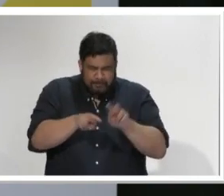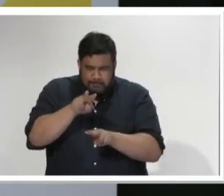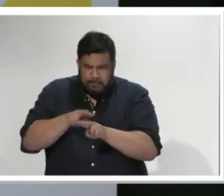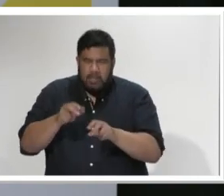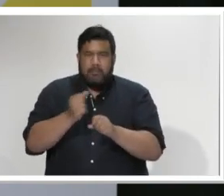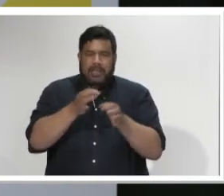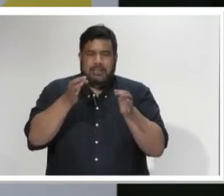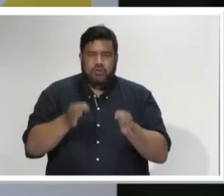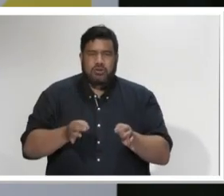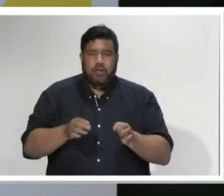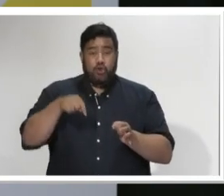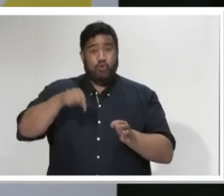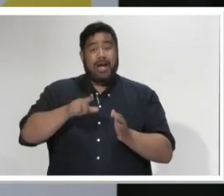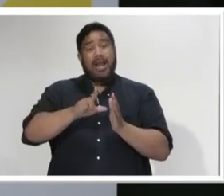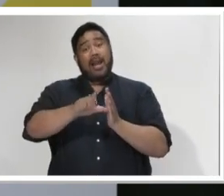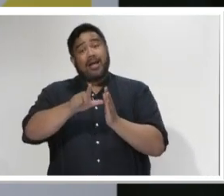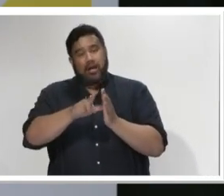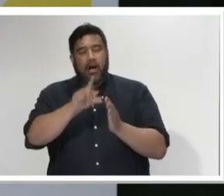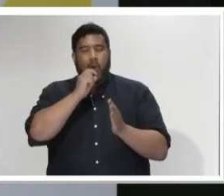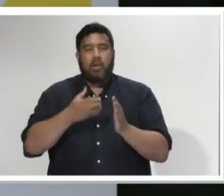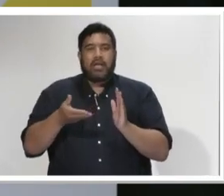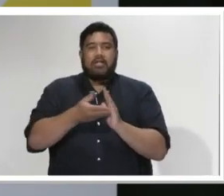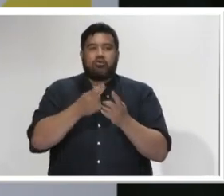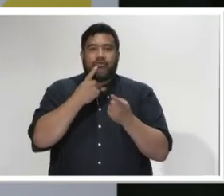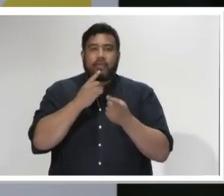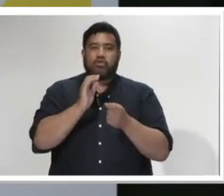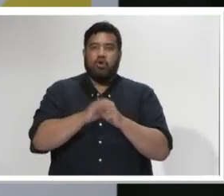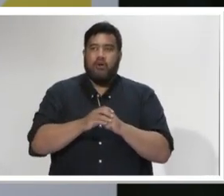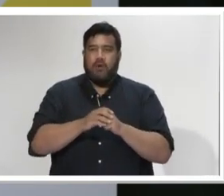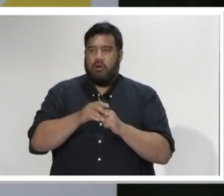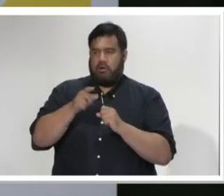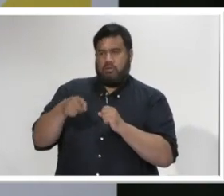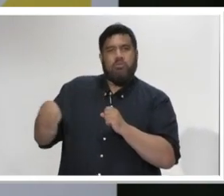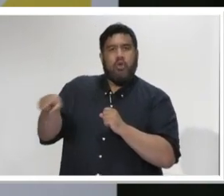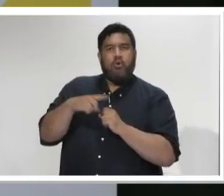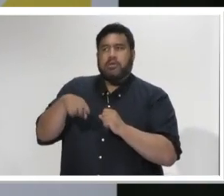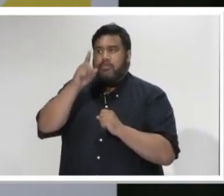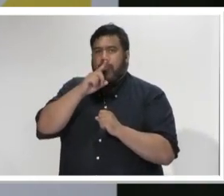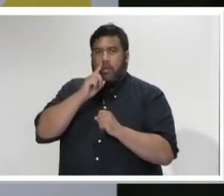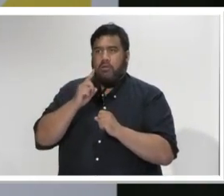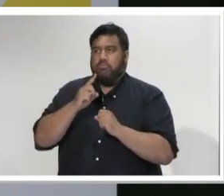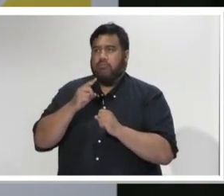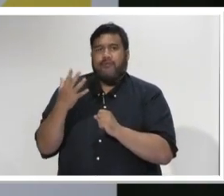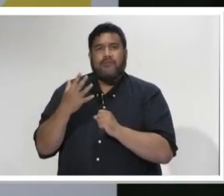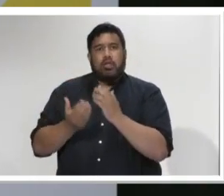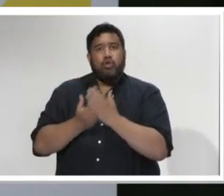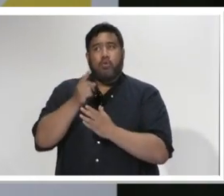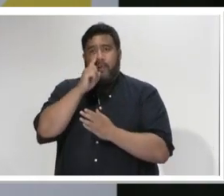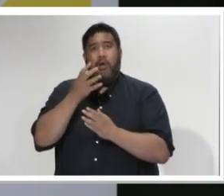more information on the cases that we are reporting today, those additional cases today, 15 cases.